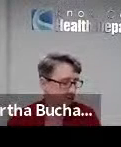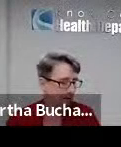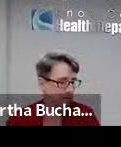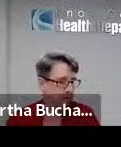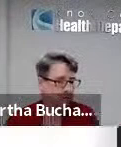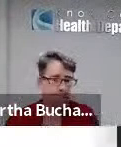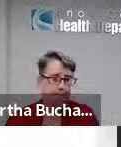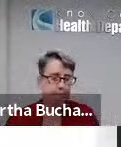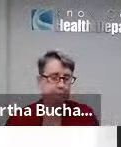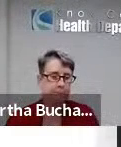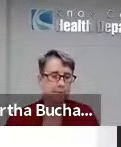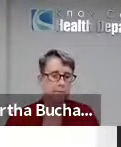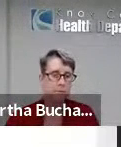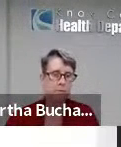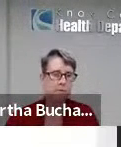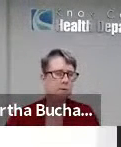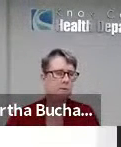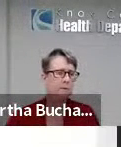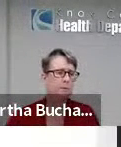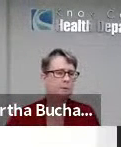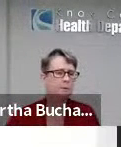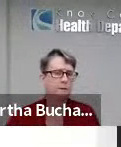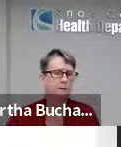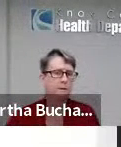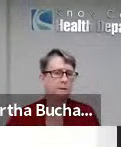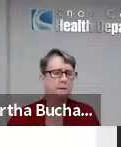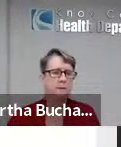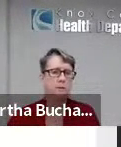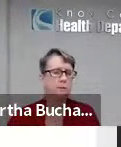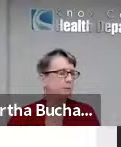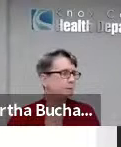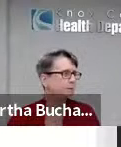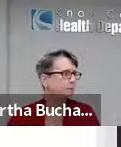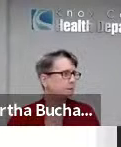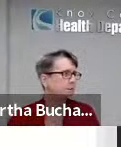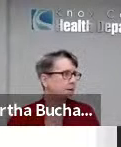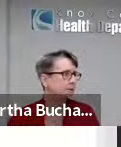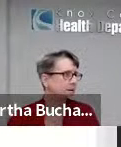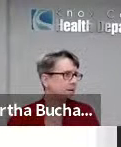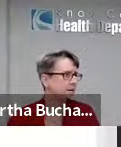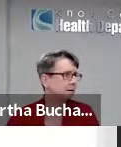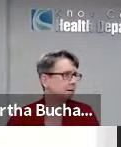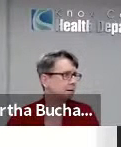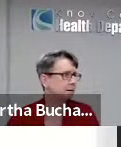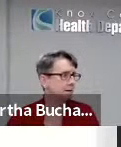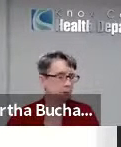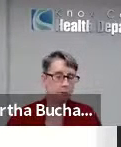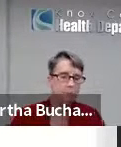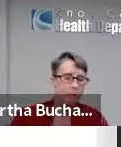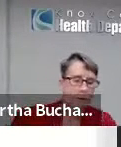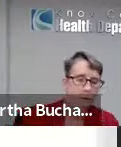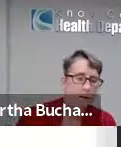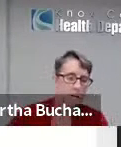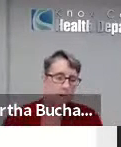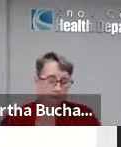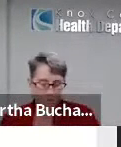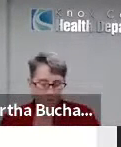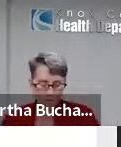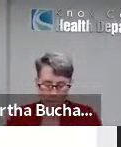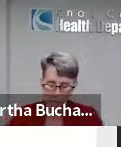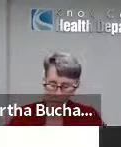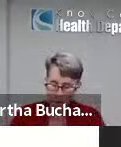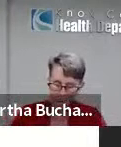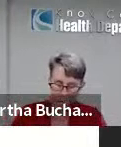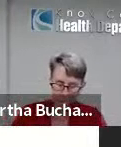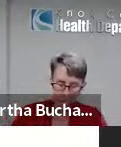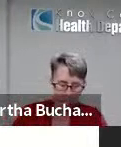up, which one is that? Is that the old one? Is it the one they've seen? Okay.